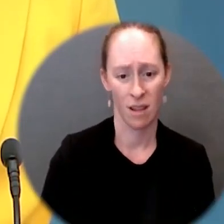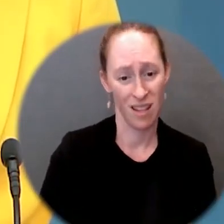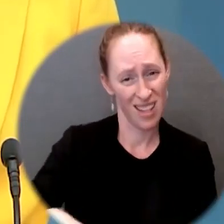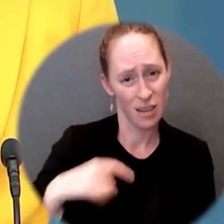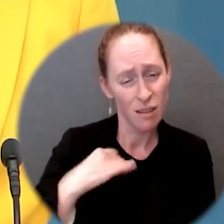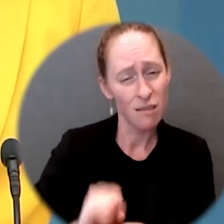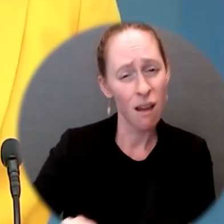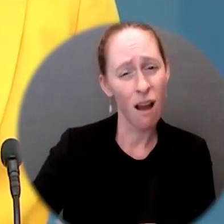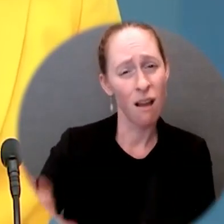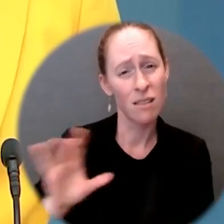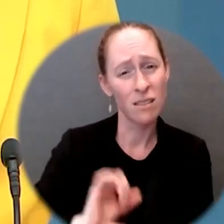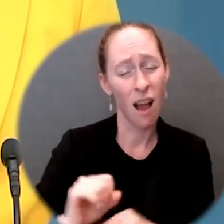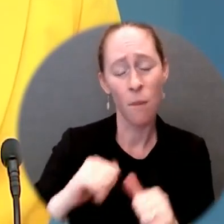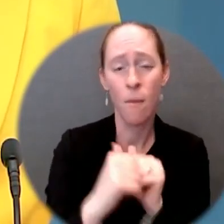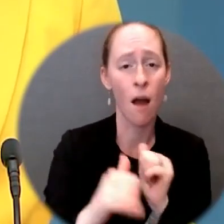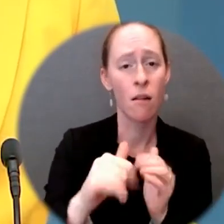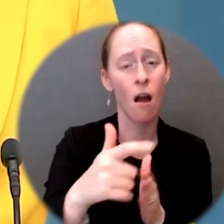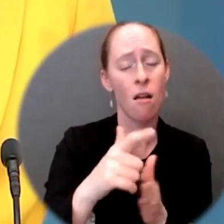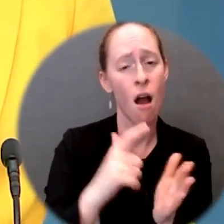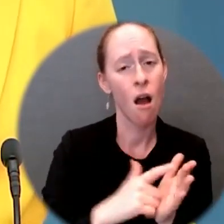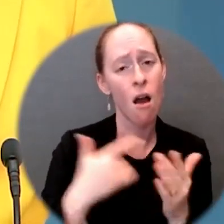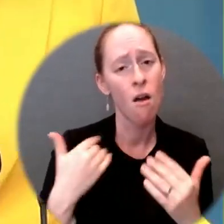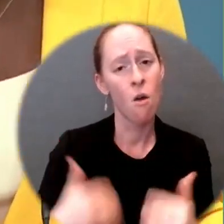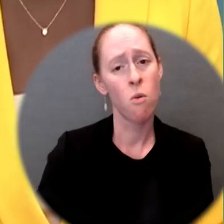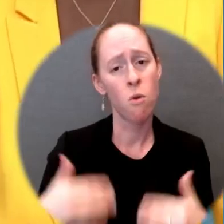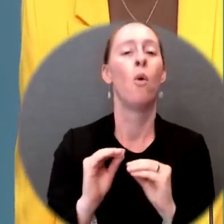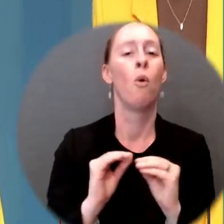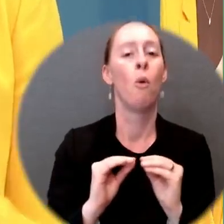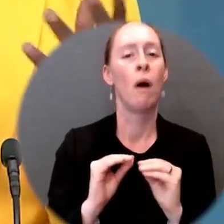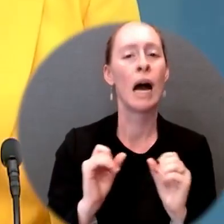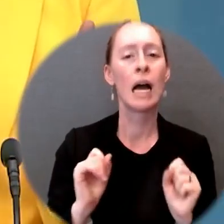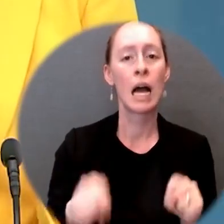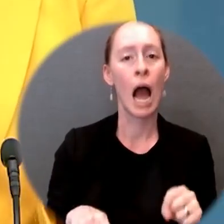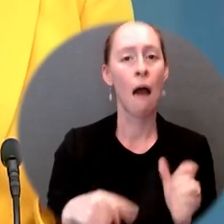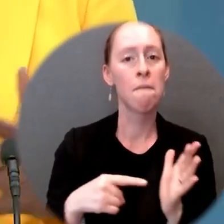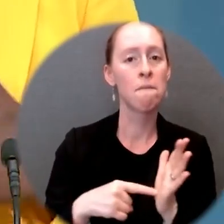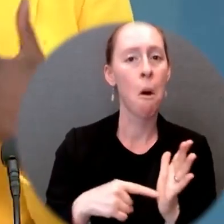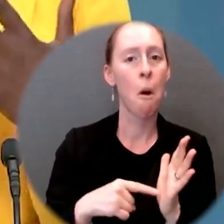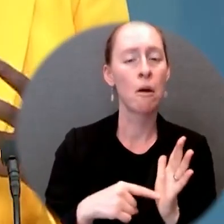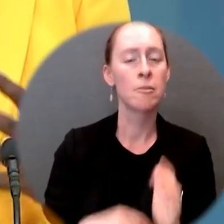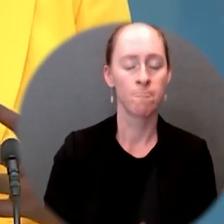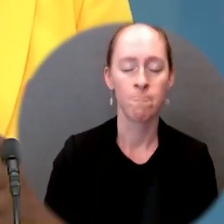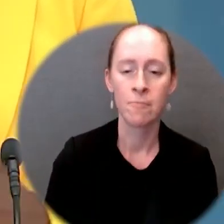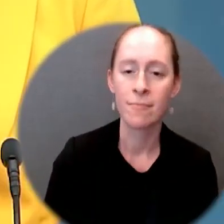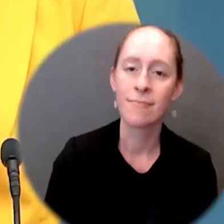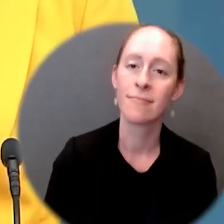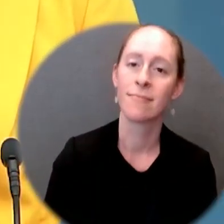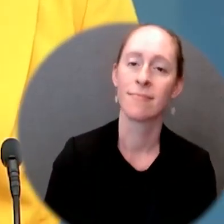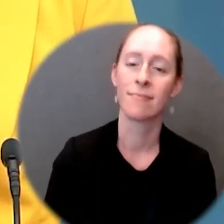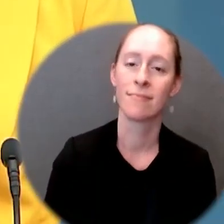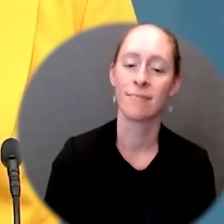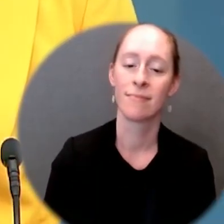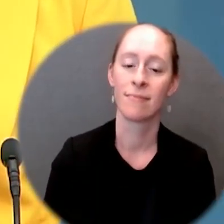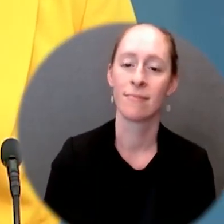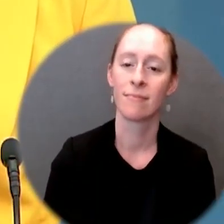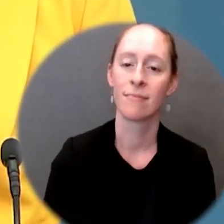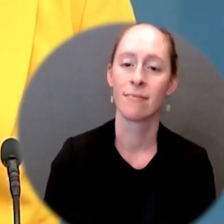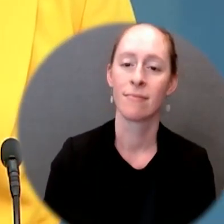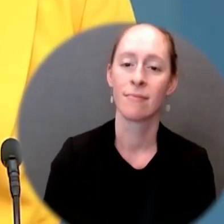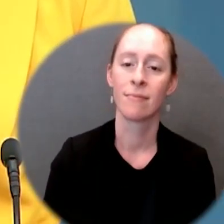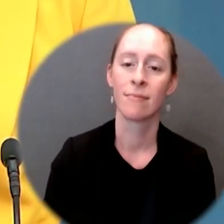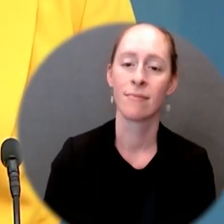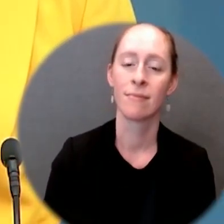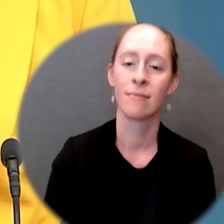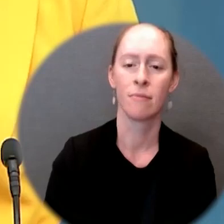did the hard work to get that done, is to lower costs on. Look, but we understand that there is more work to do, and that is something that we